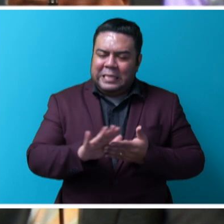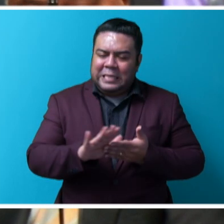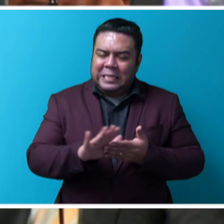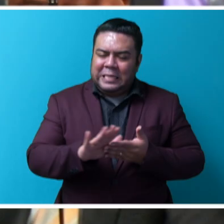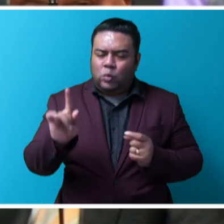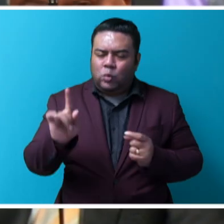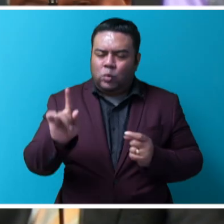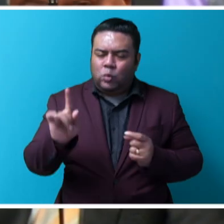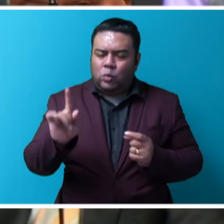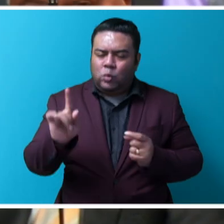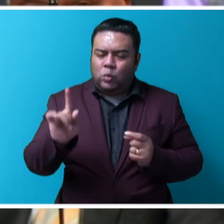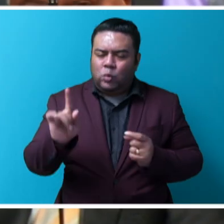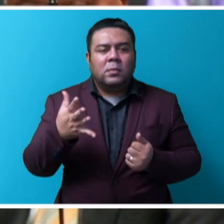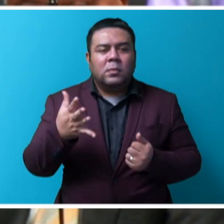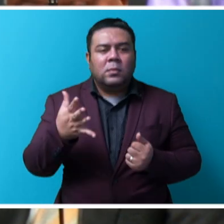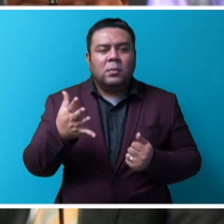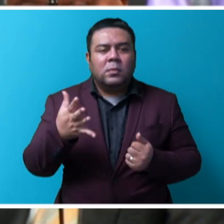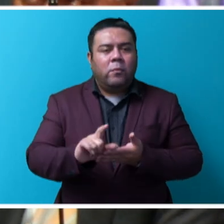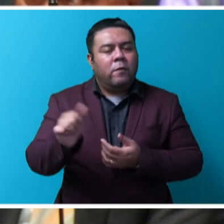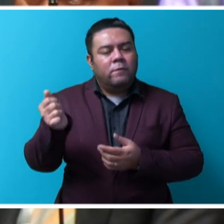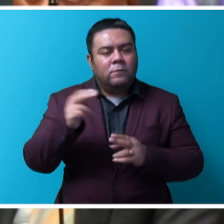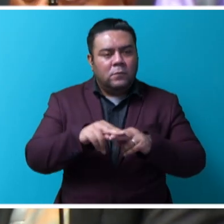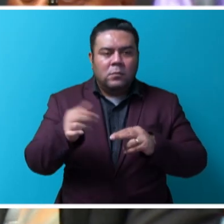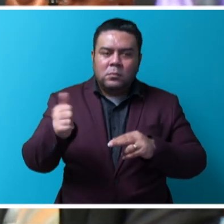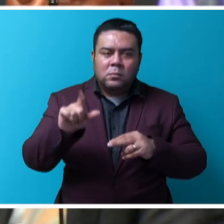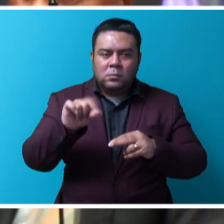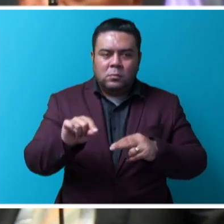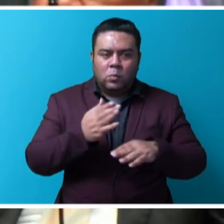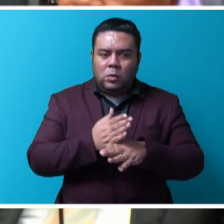to the pain of the cost